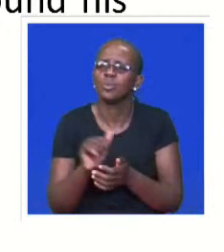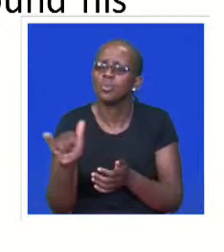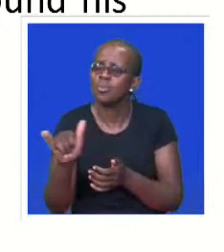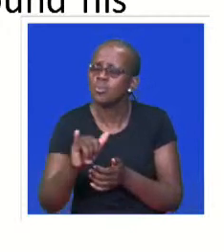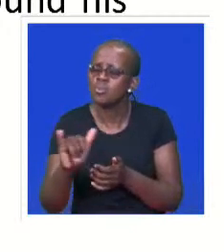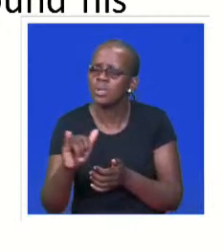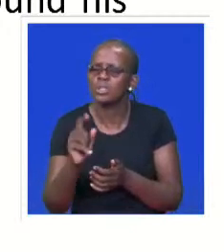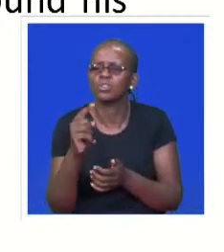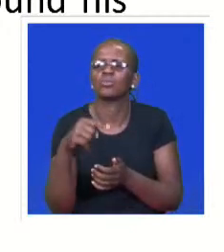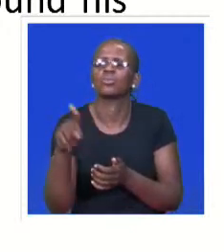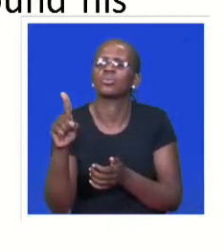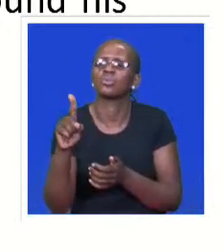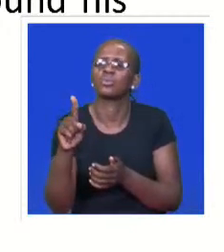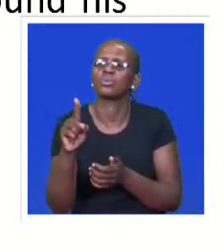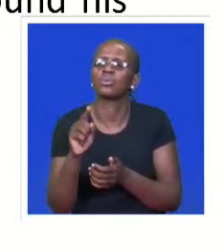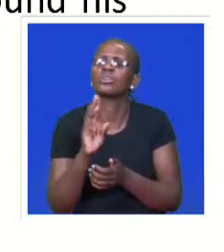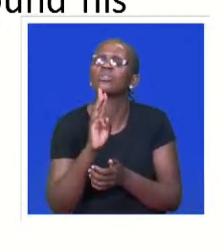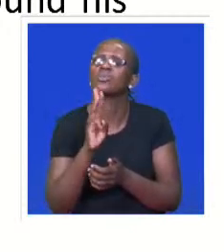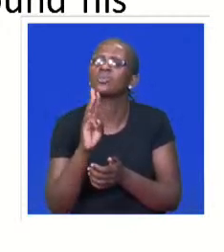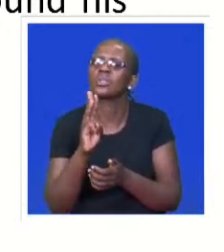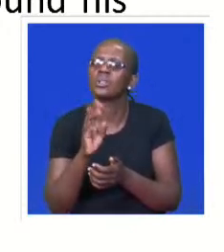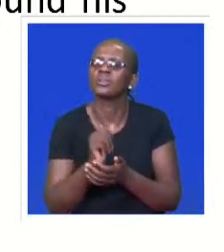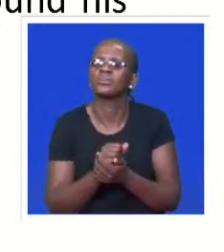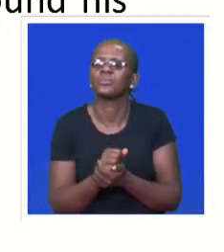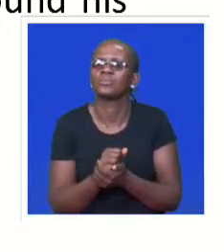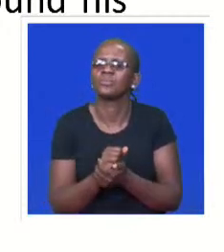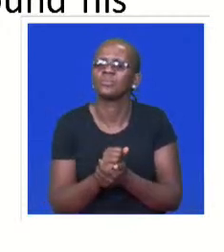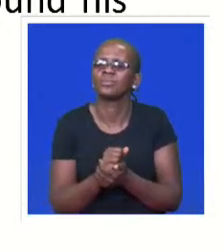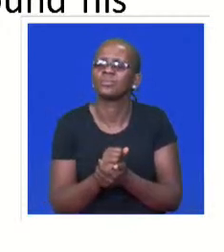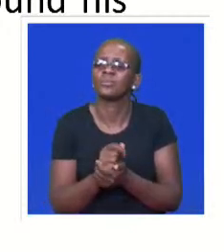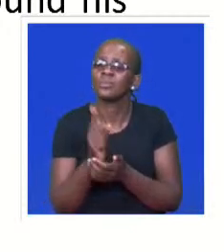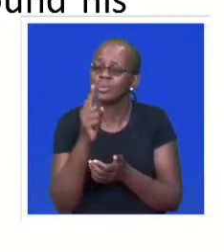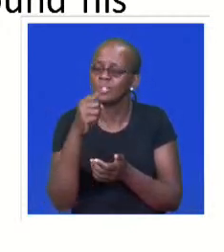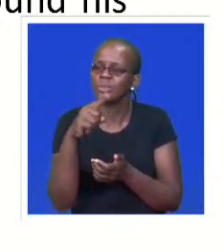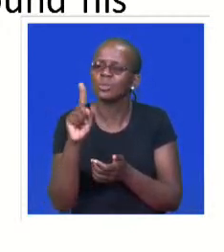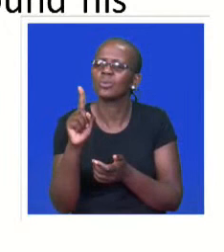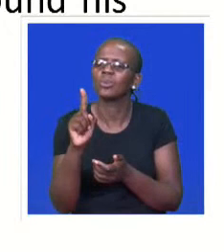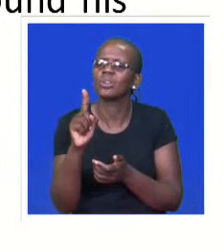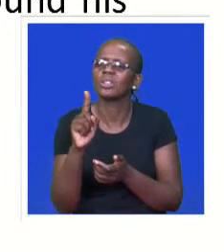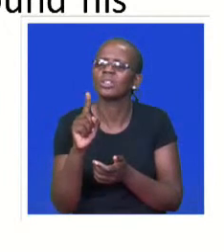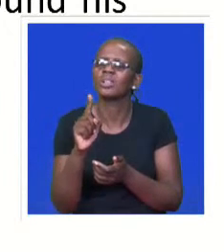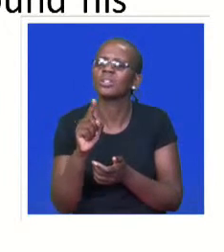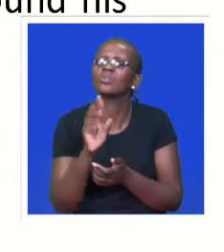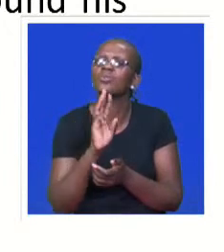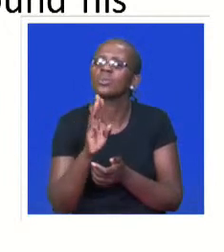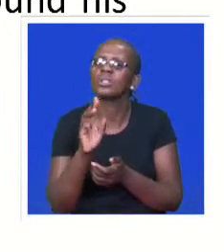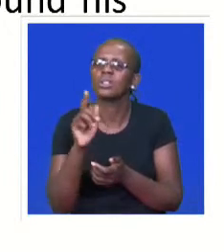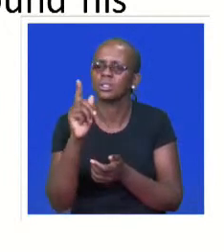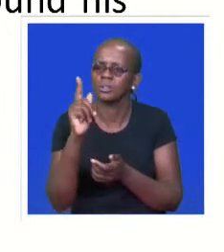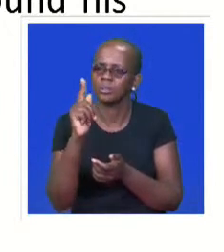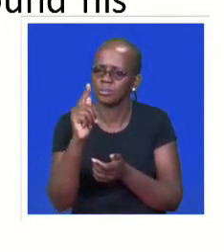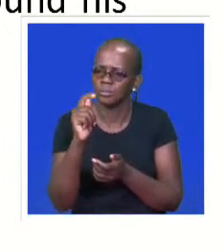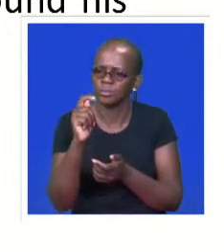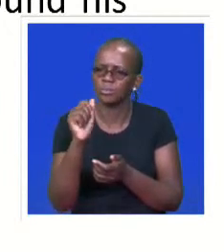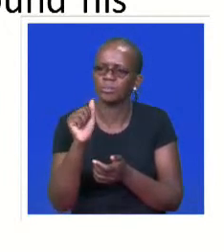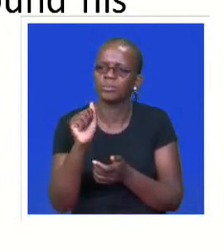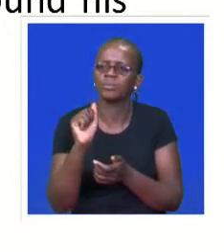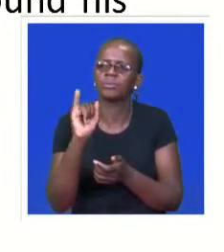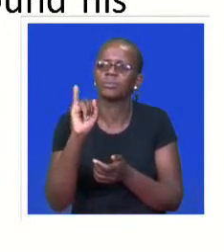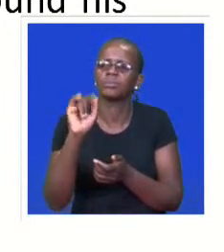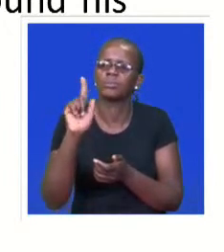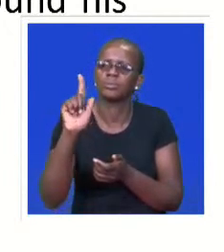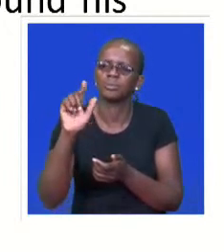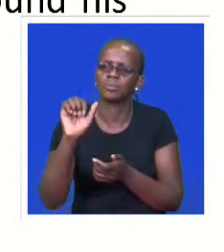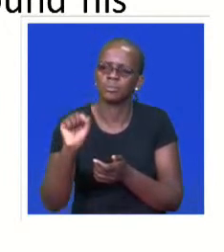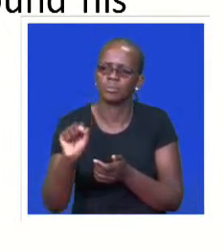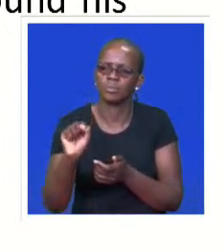had damaged tails. The correct word there is tails. Good.